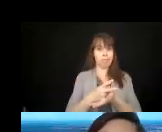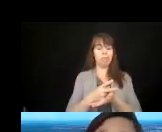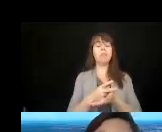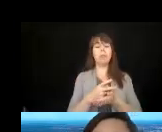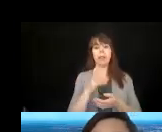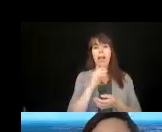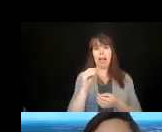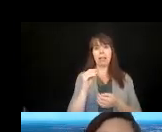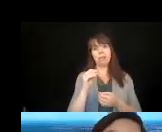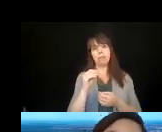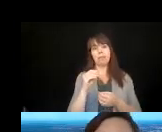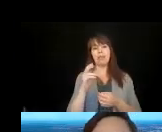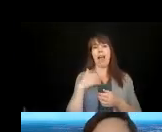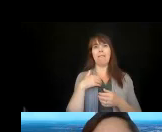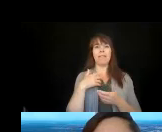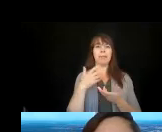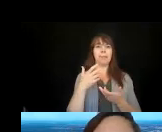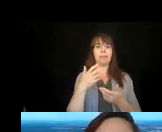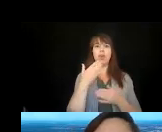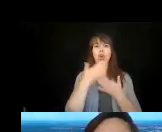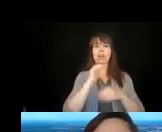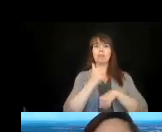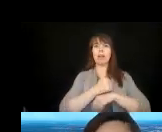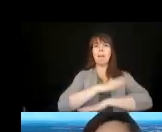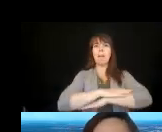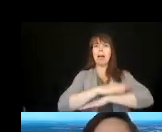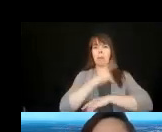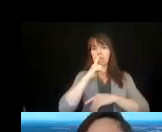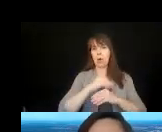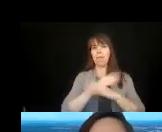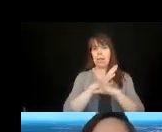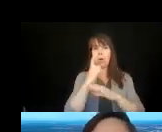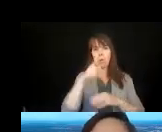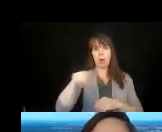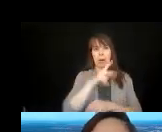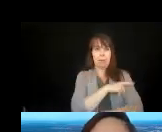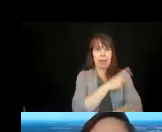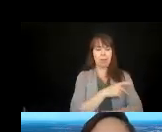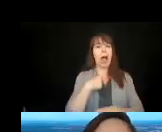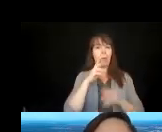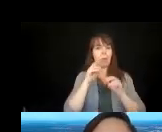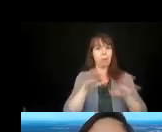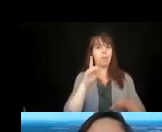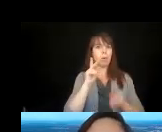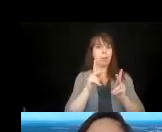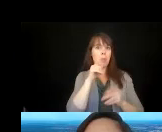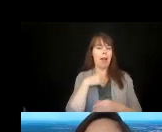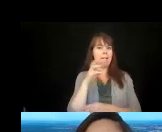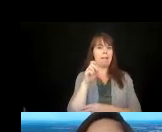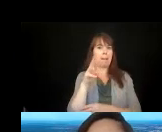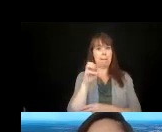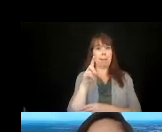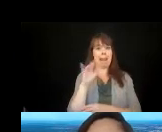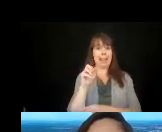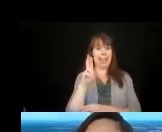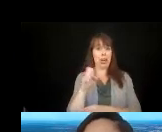a Epic inpatient virtual platform, we will expand that to our Medicare population. Up in the upper